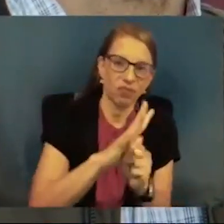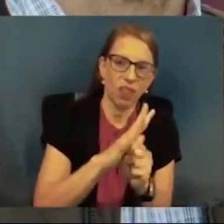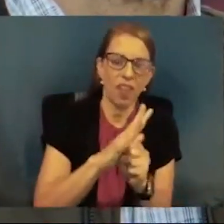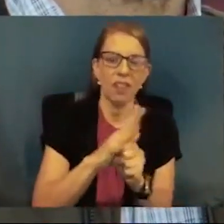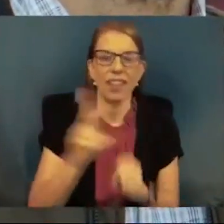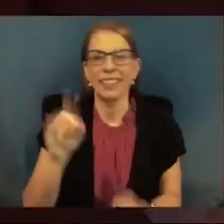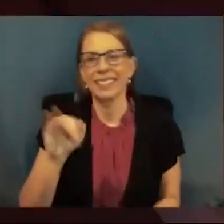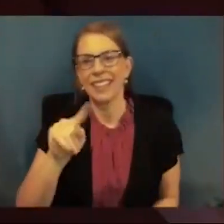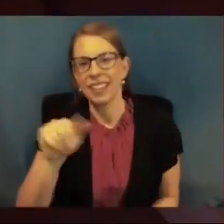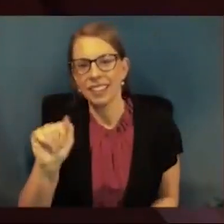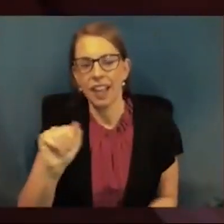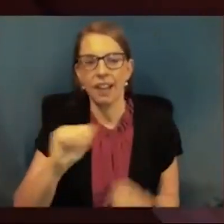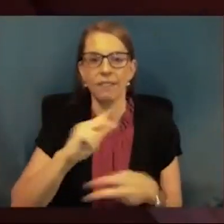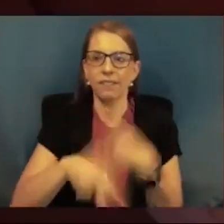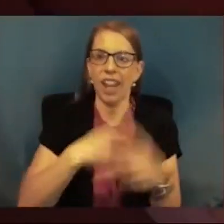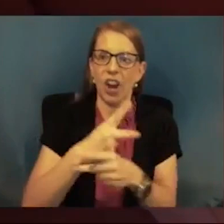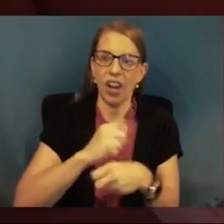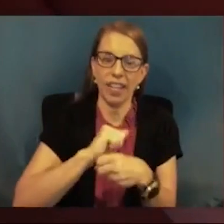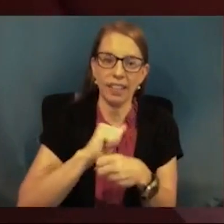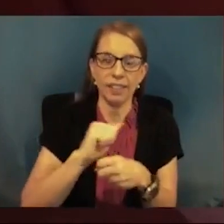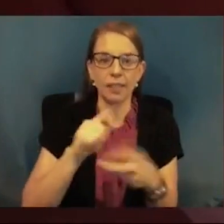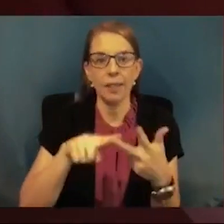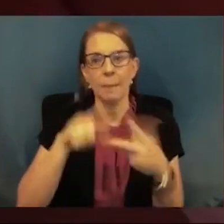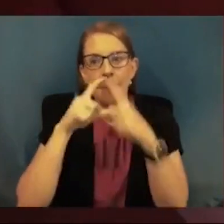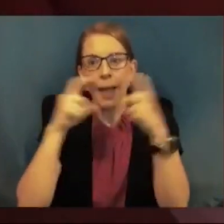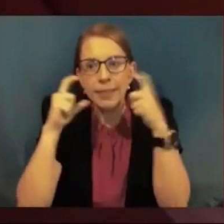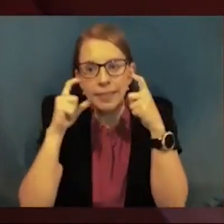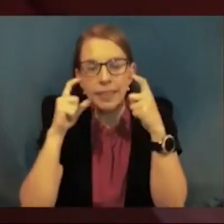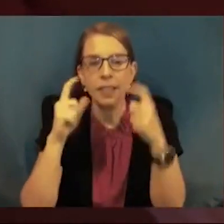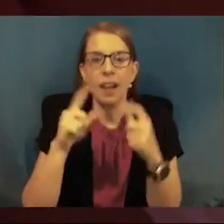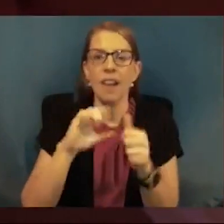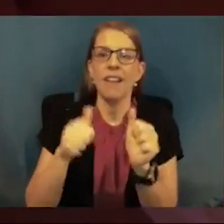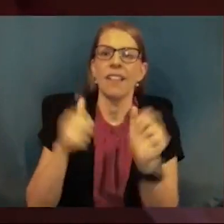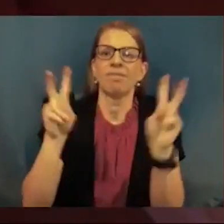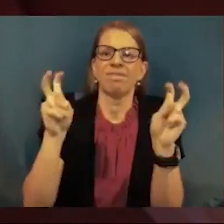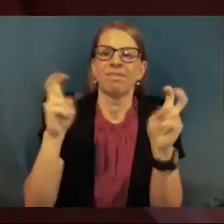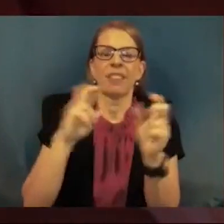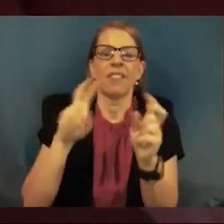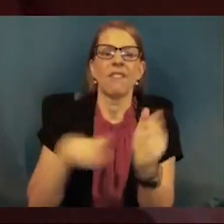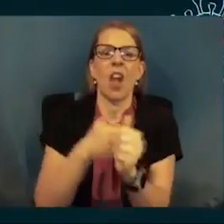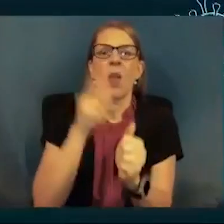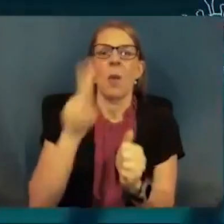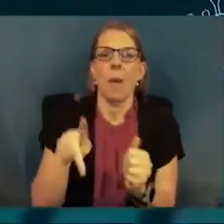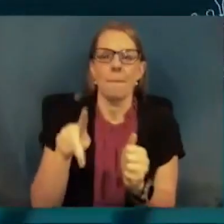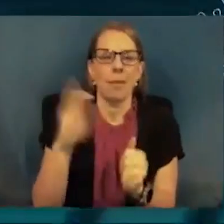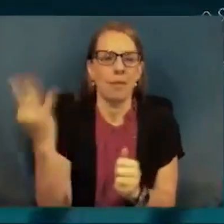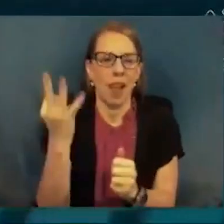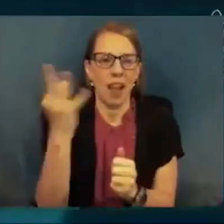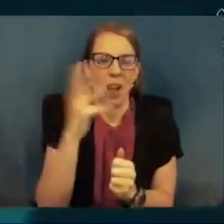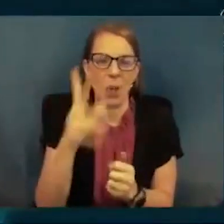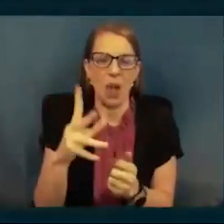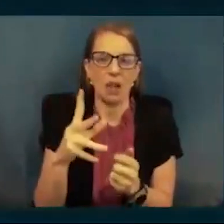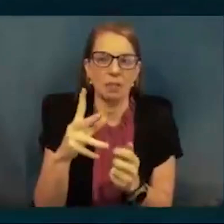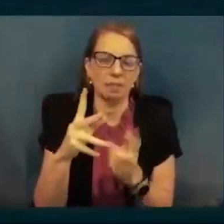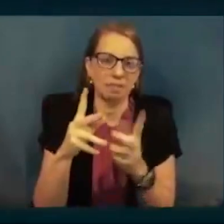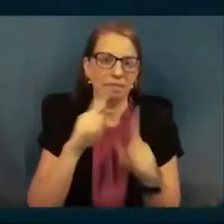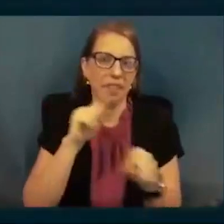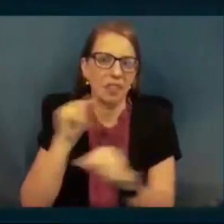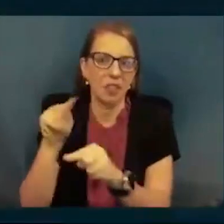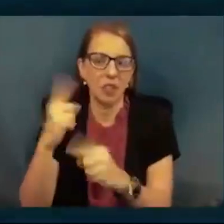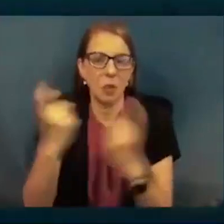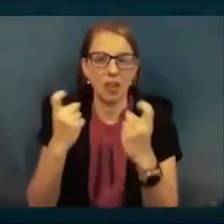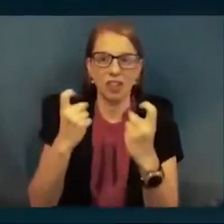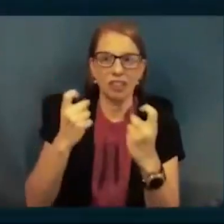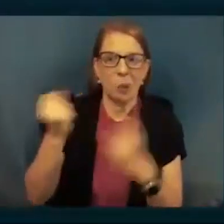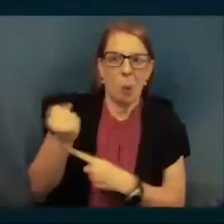is Follow-Up Friday. We're going to get to a bunch of questions that we could not get to this week. But let's get straight to the COVID count. Dr. Hawkinson, good morning to you. Hi. How